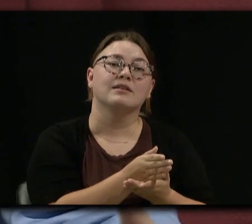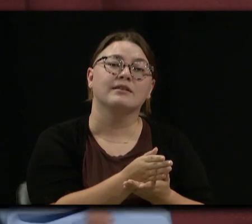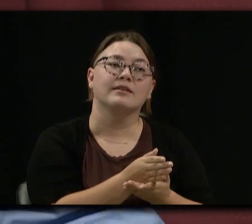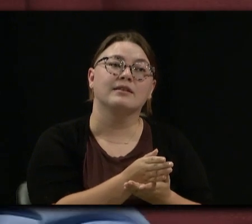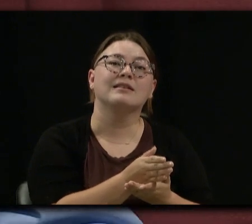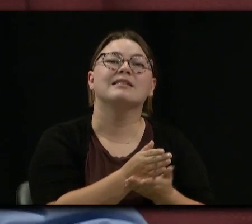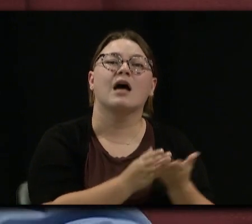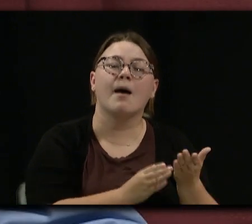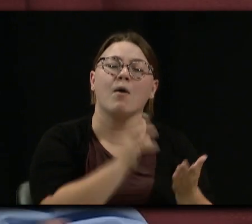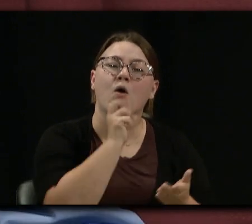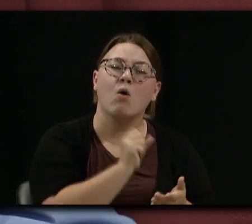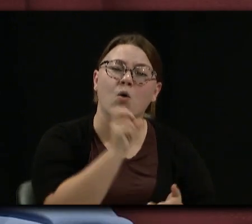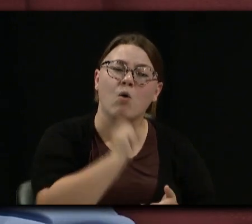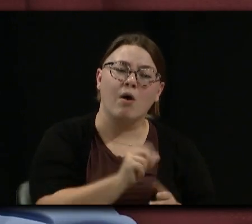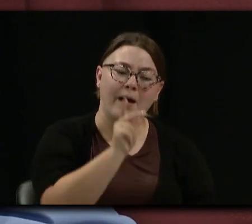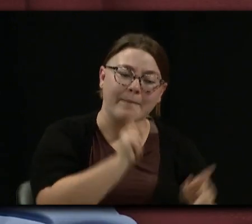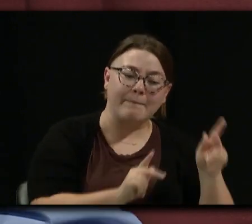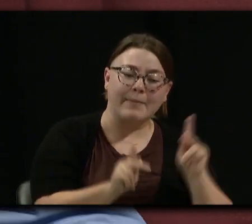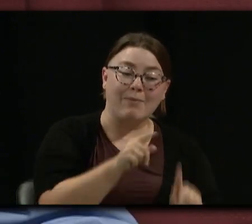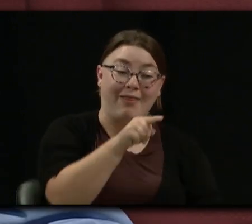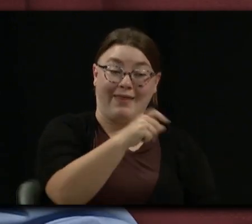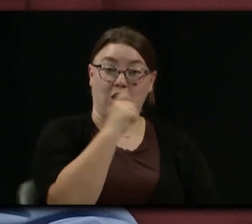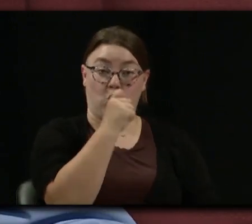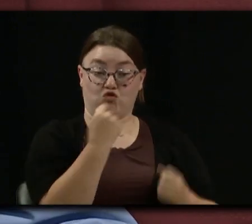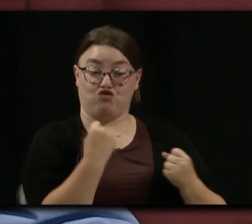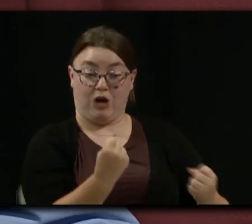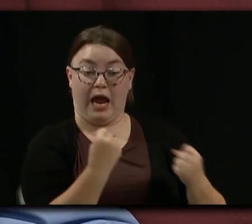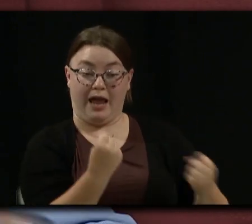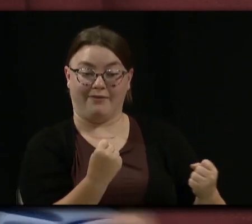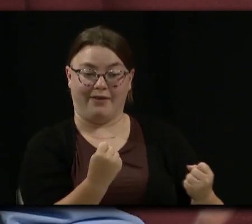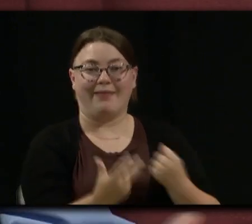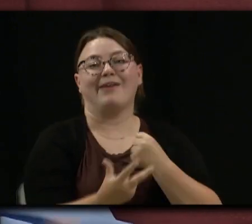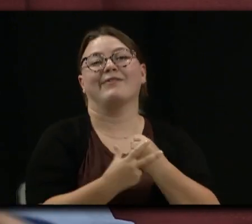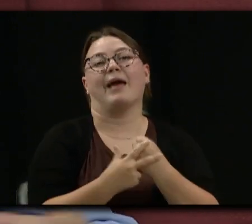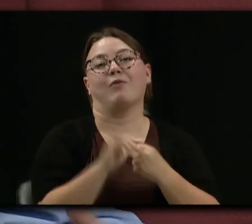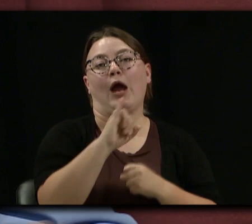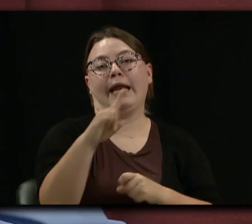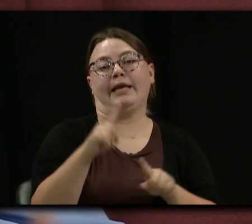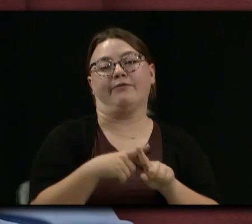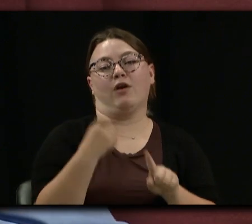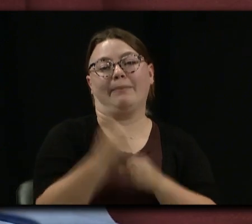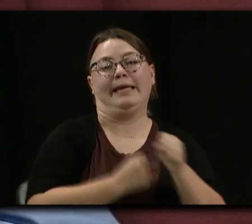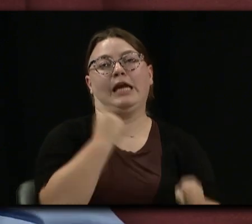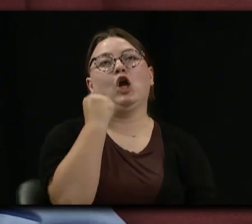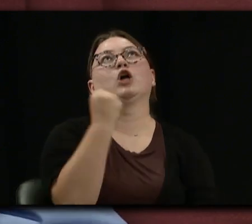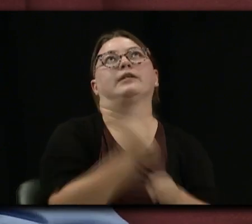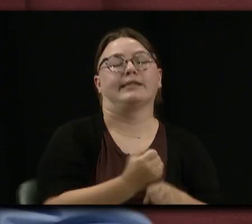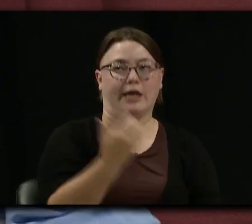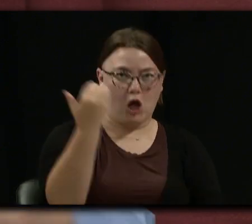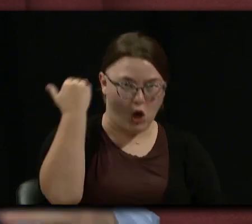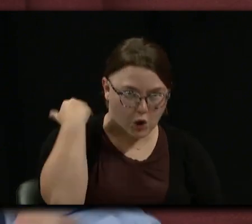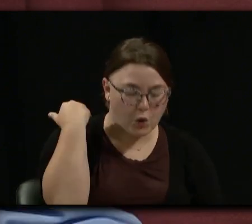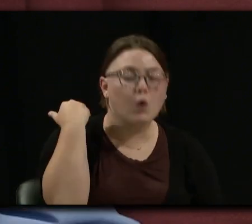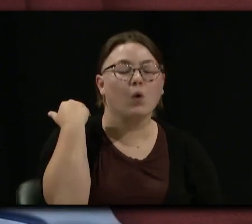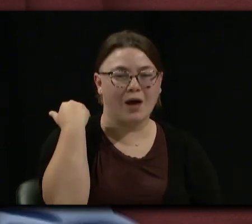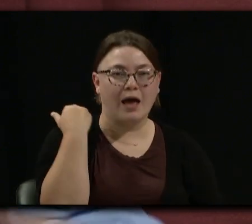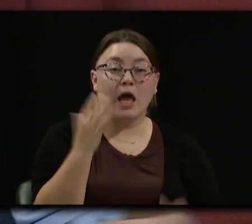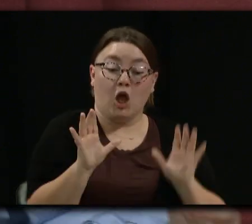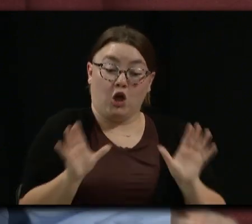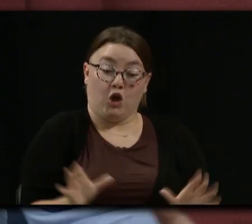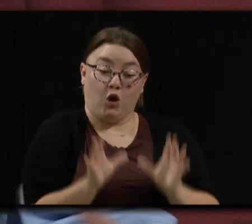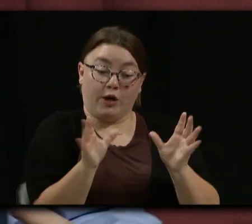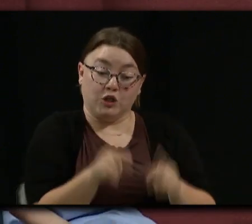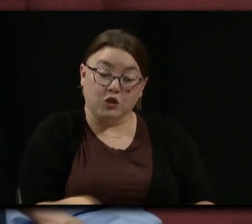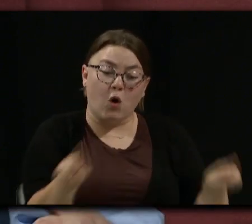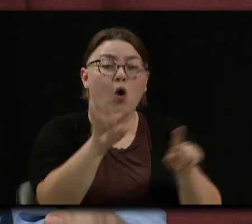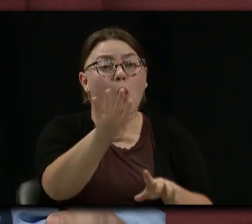elderly people who are no longer driving. They still kept their ID. We want to encourage them or their family members